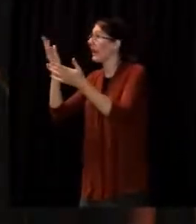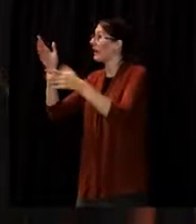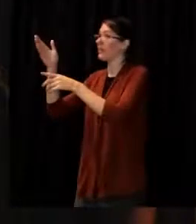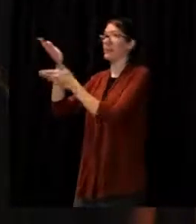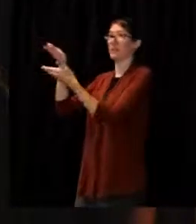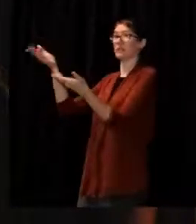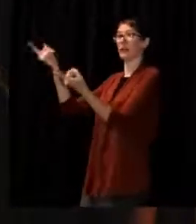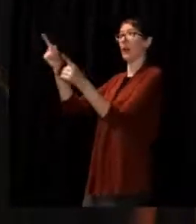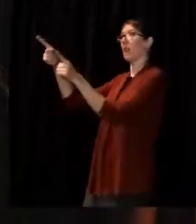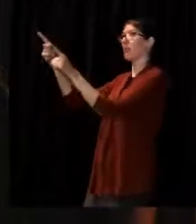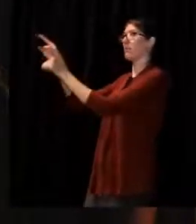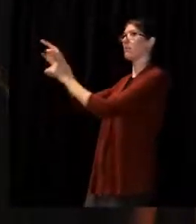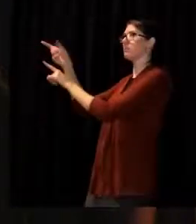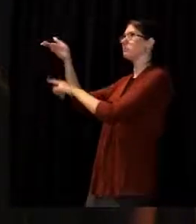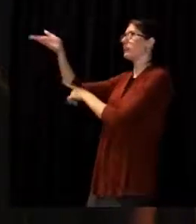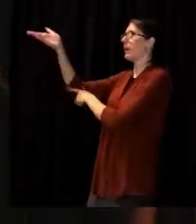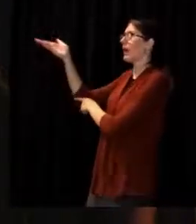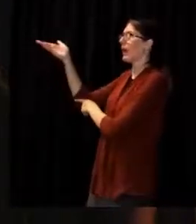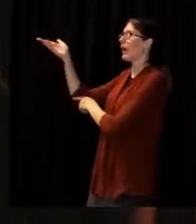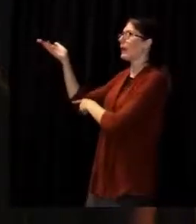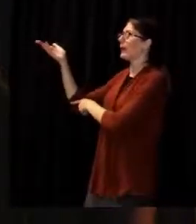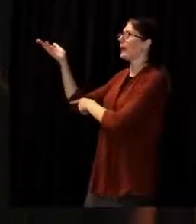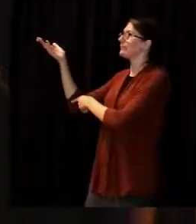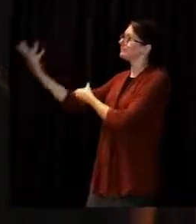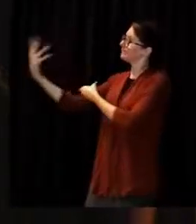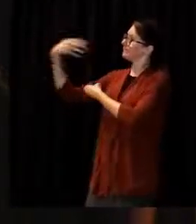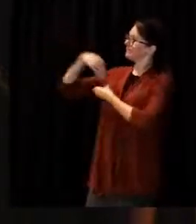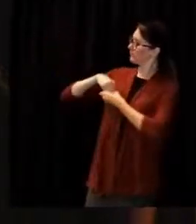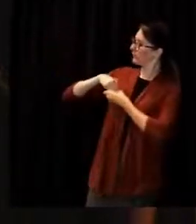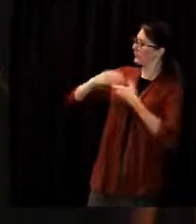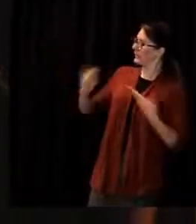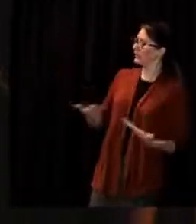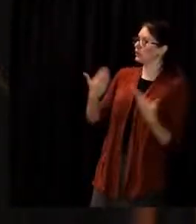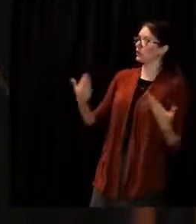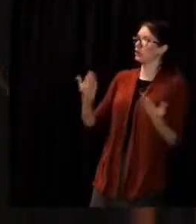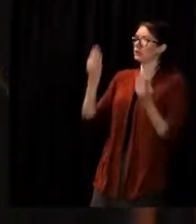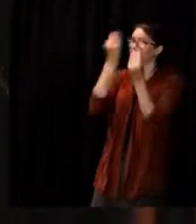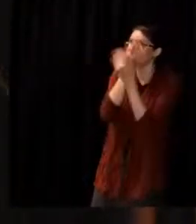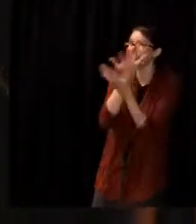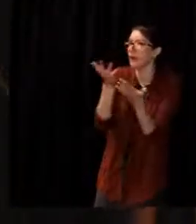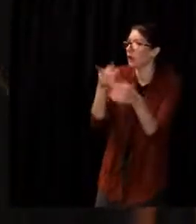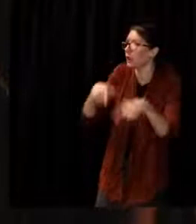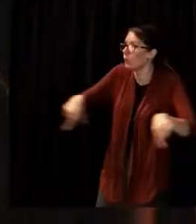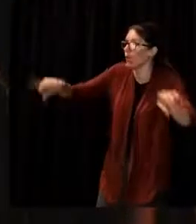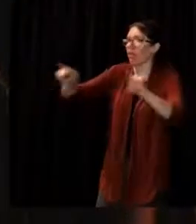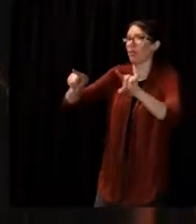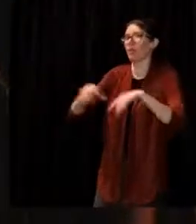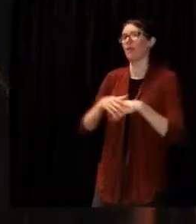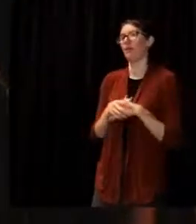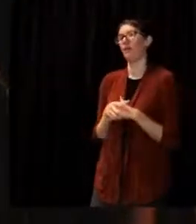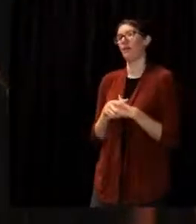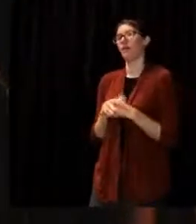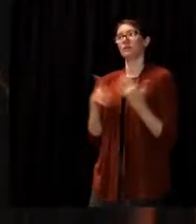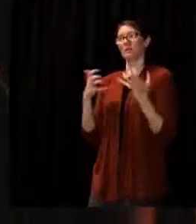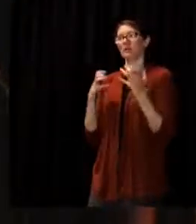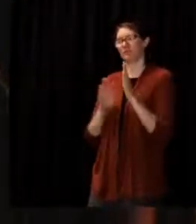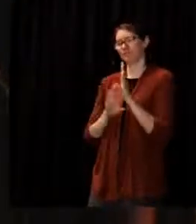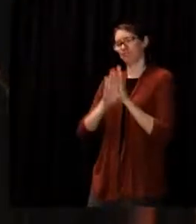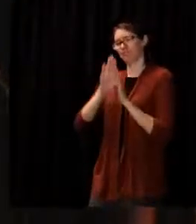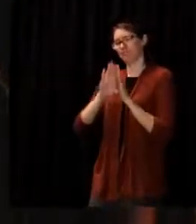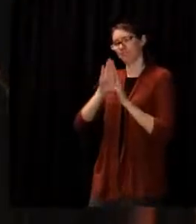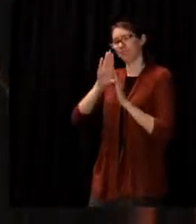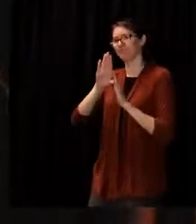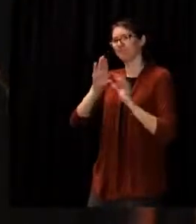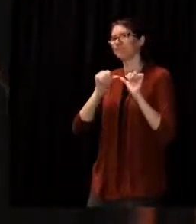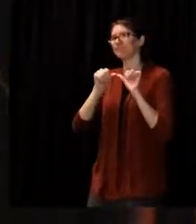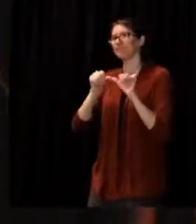can be apprised and updated and know what it is that God is doing. And so we want to continue to build and invest in